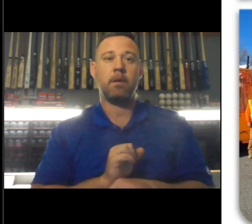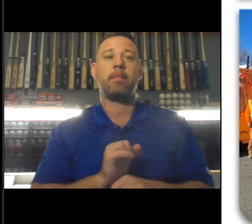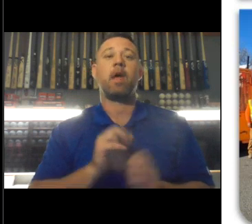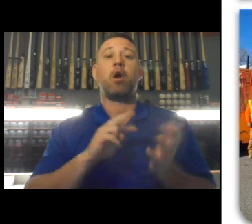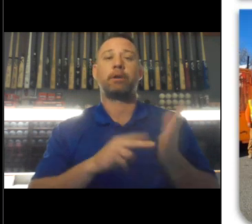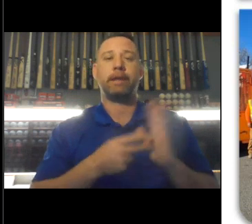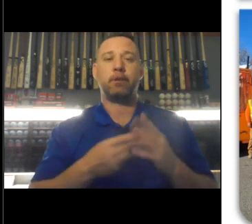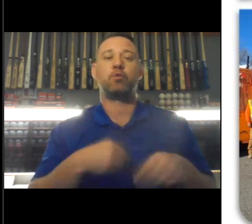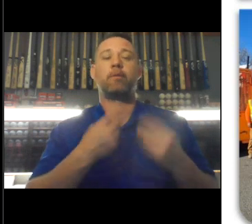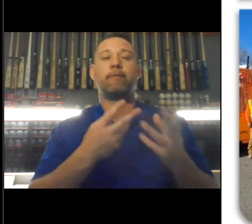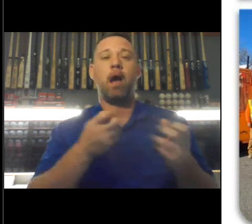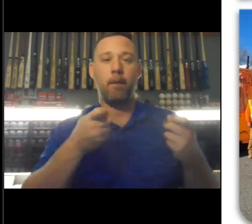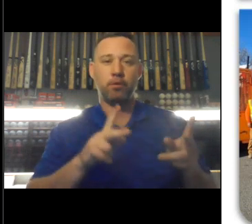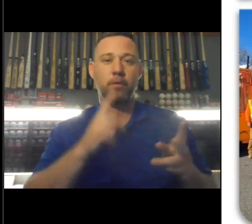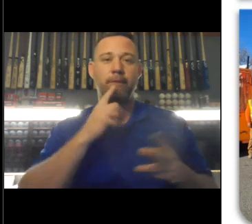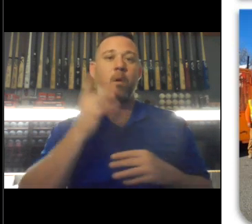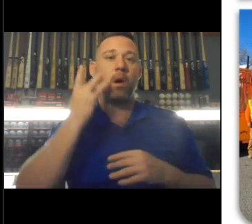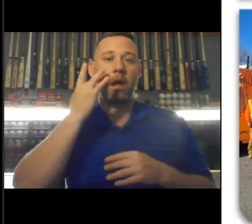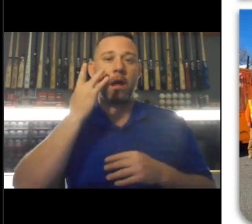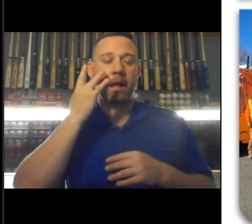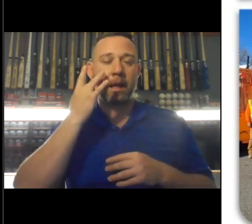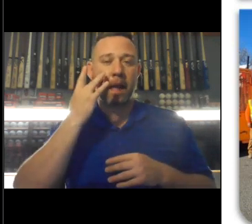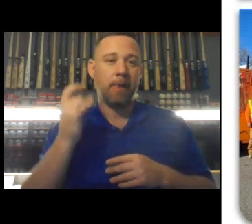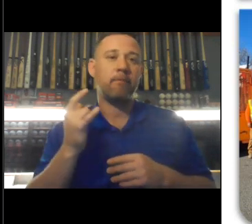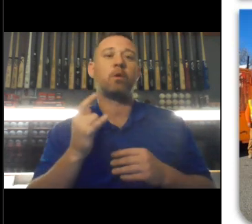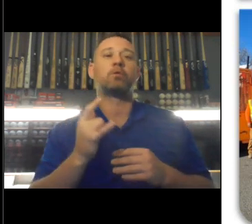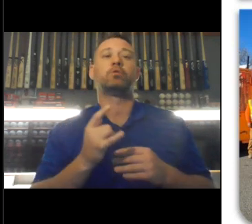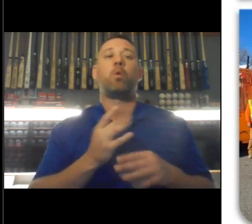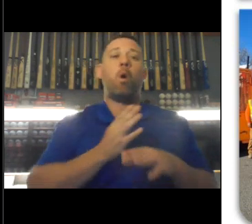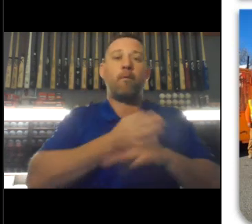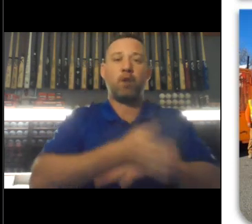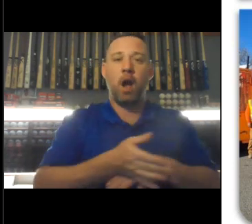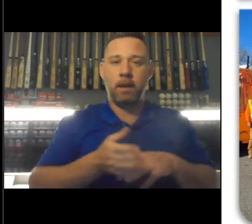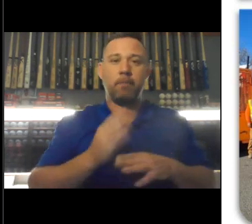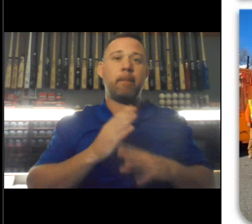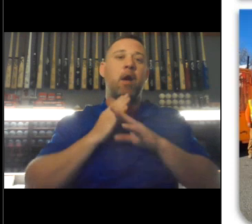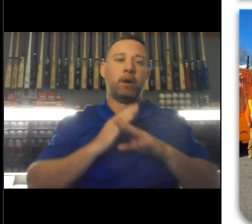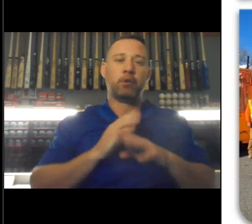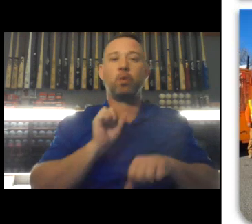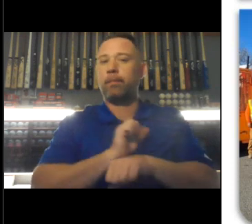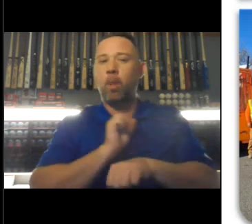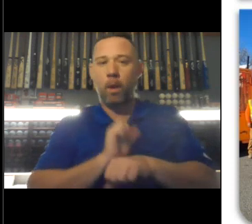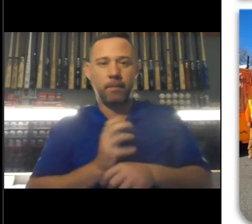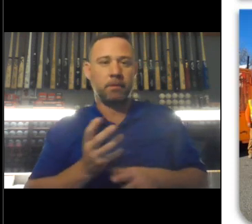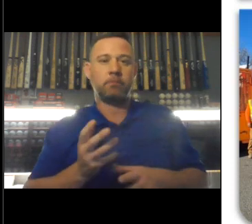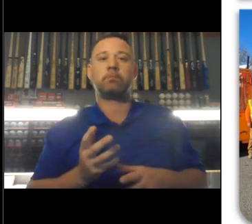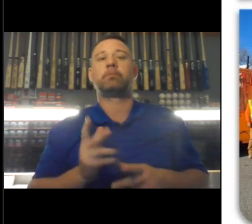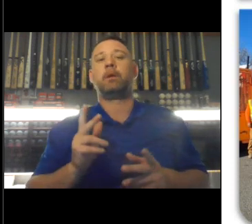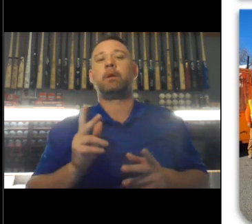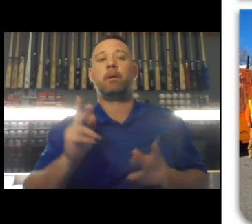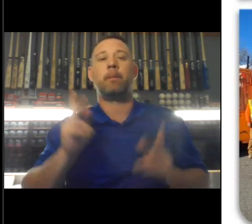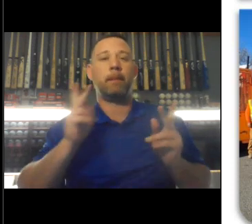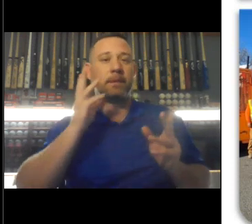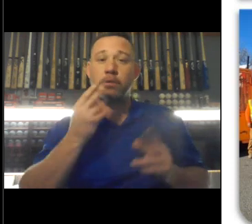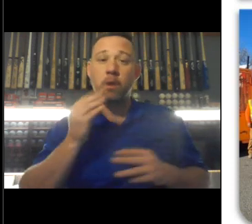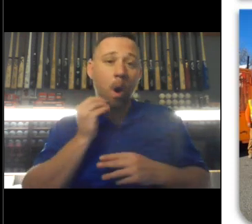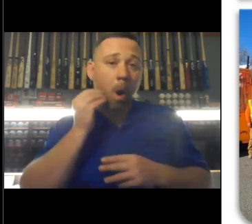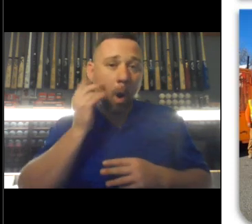provide opportunities for Californians overcoming barriers to employment. And that's like people experiencing